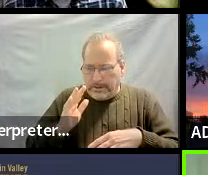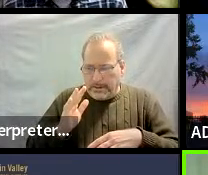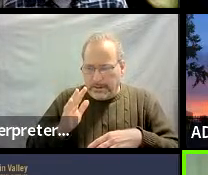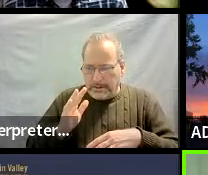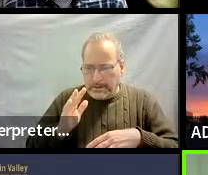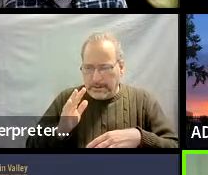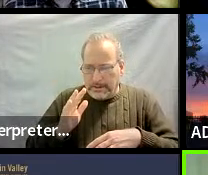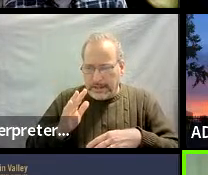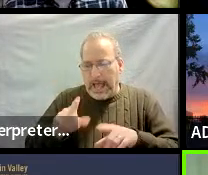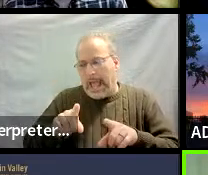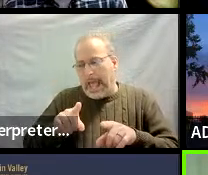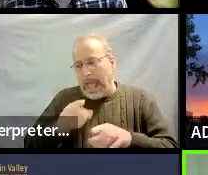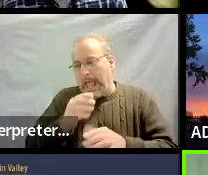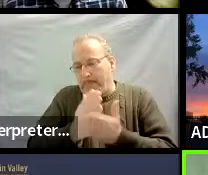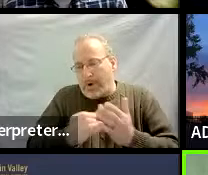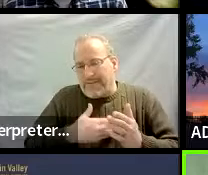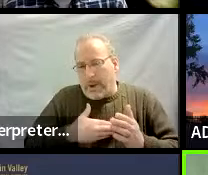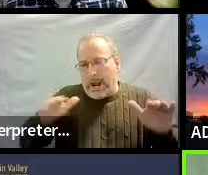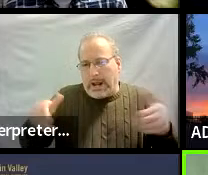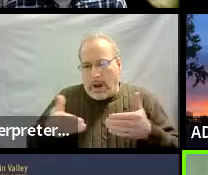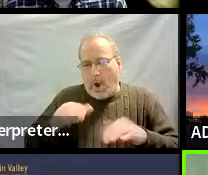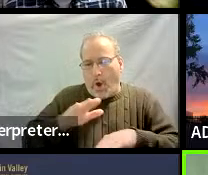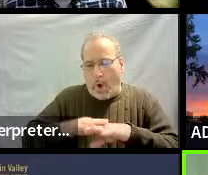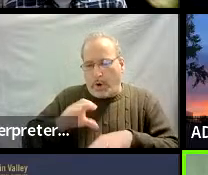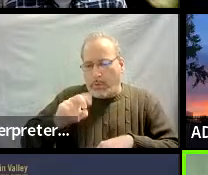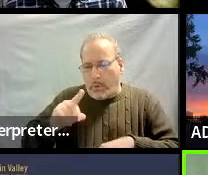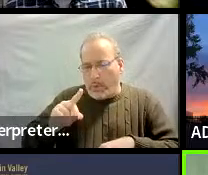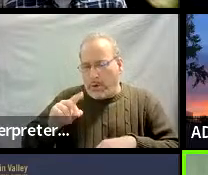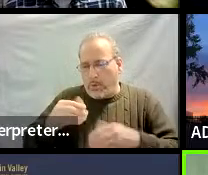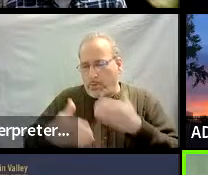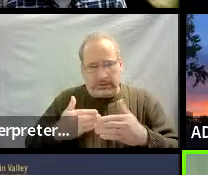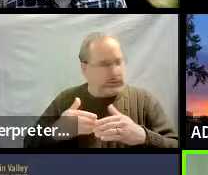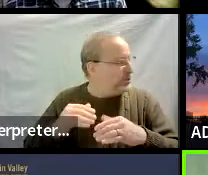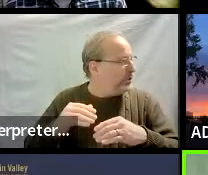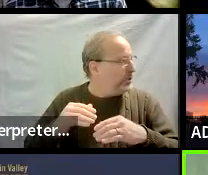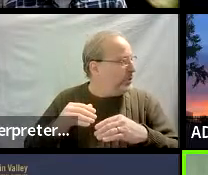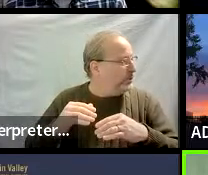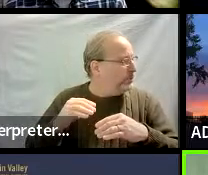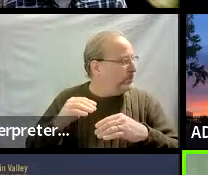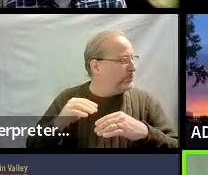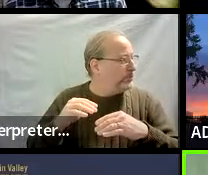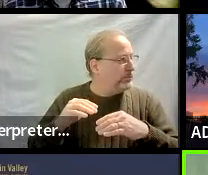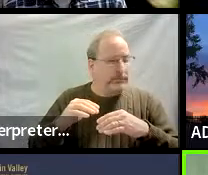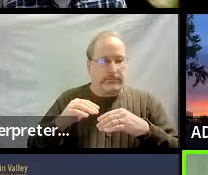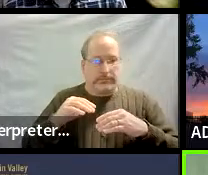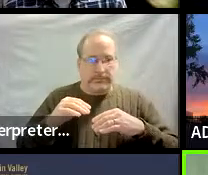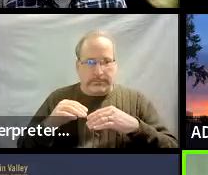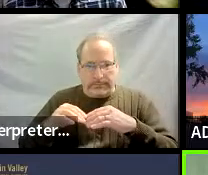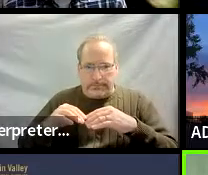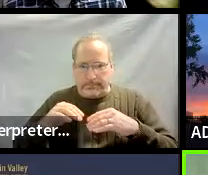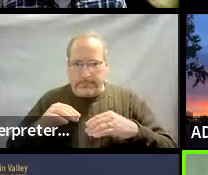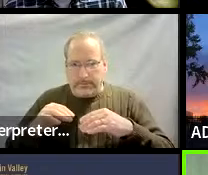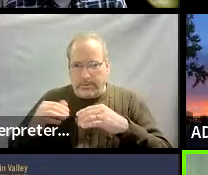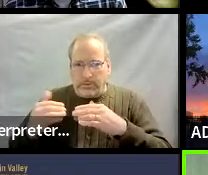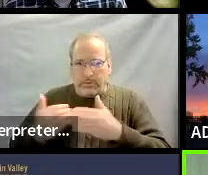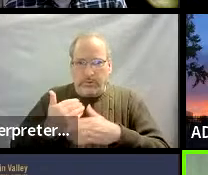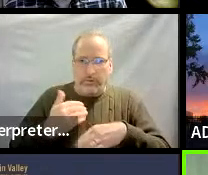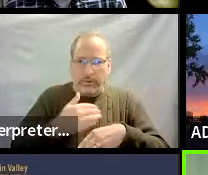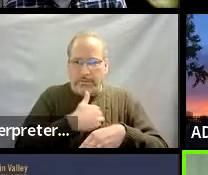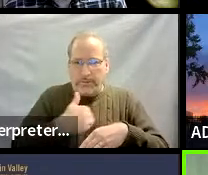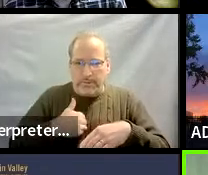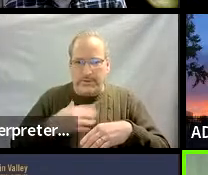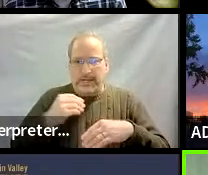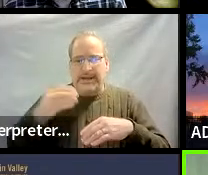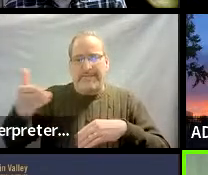onboarding process, we would actually do a little bit of a health effects presentation and discussion with the new members, and then